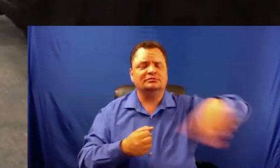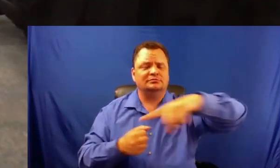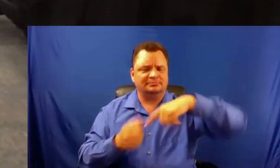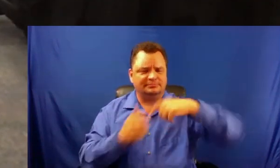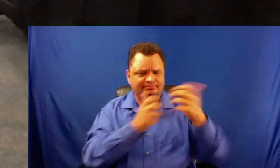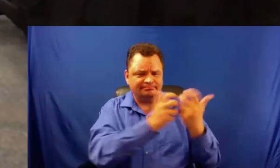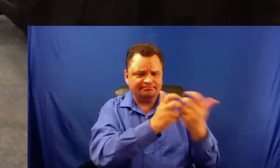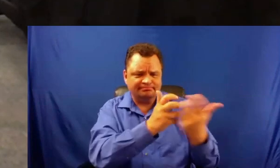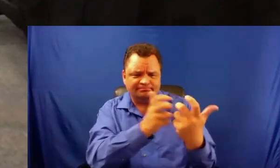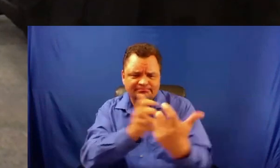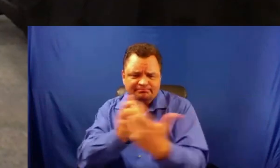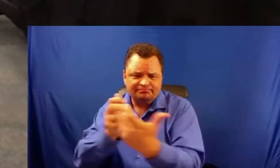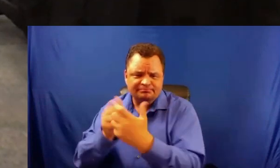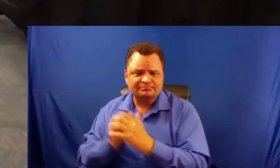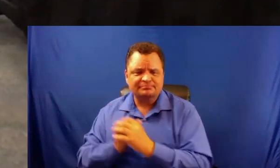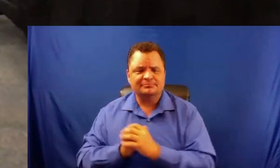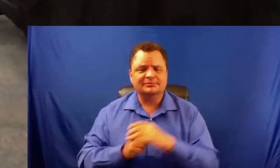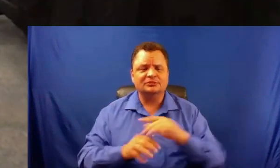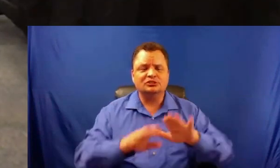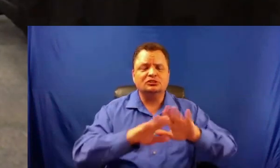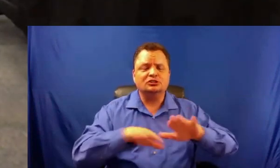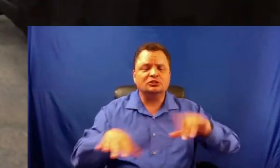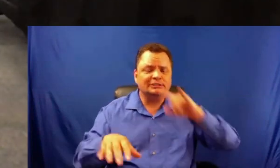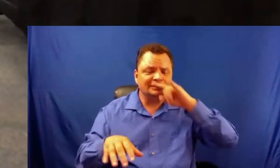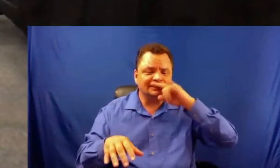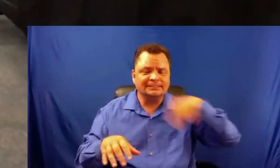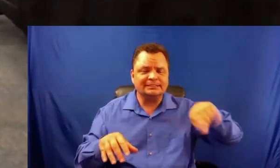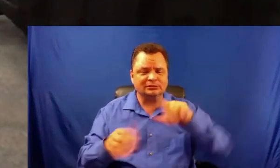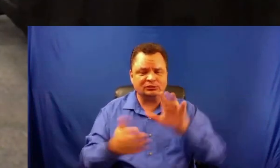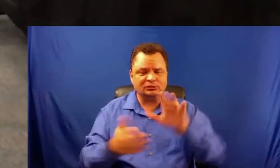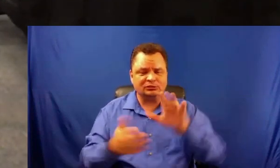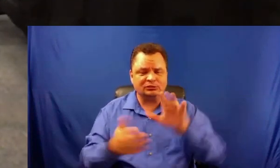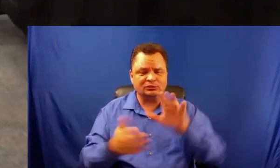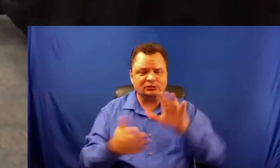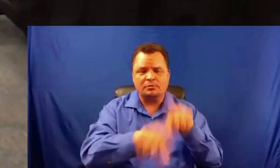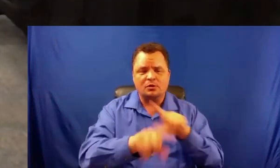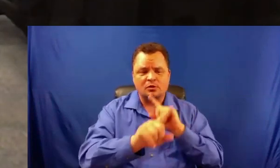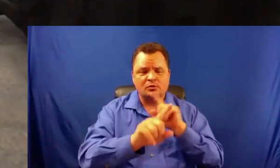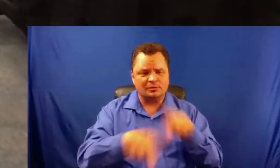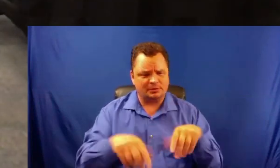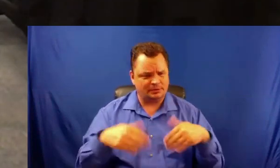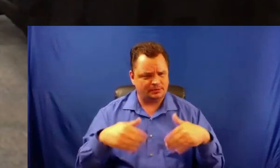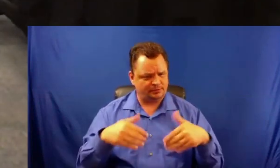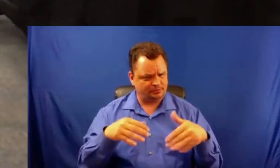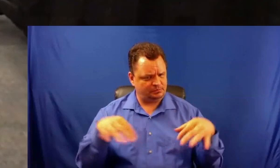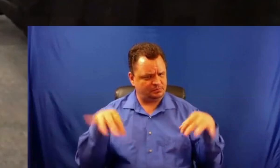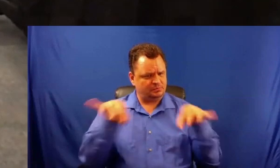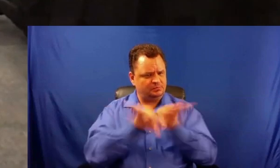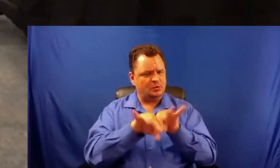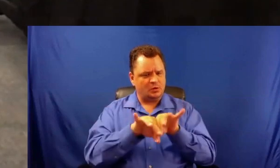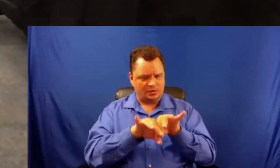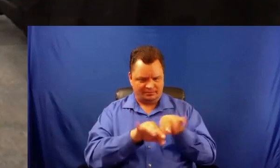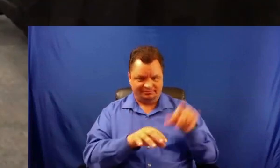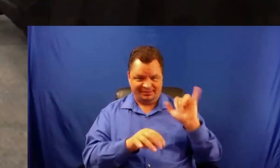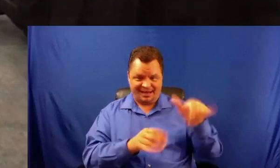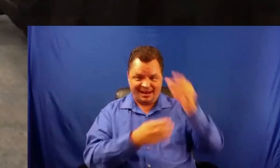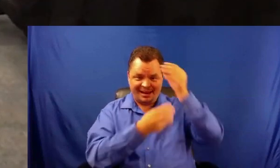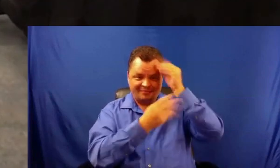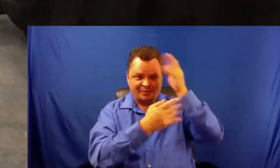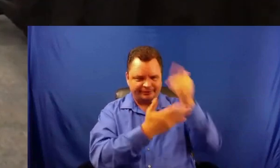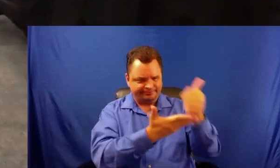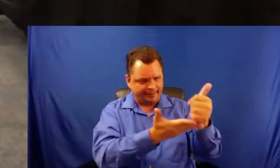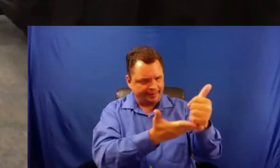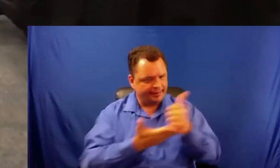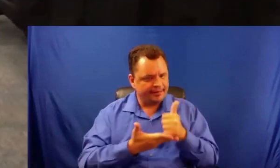Children in Schools report is very important and very helpful, and I think we'll be referring